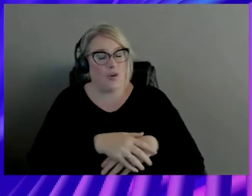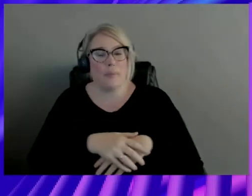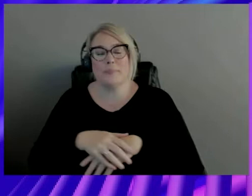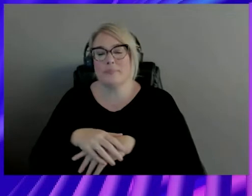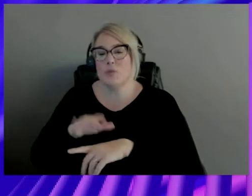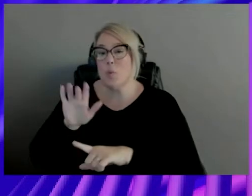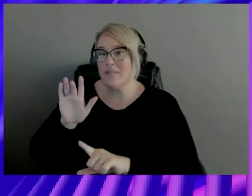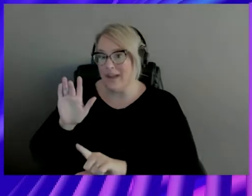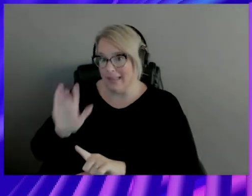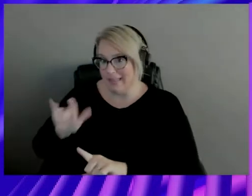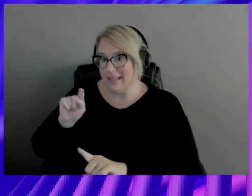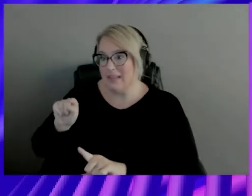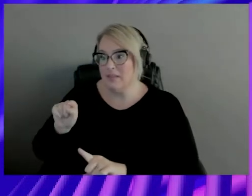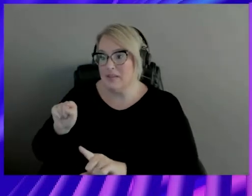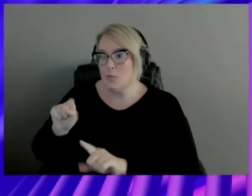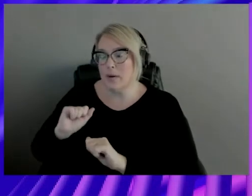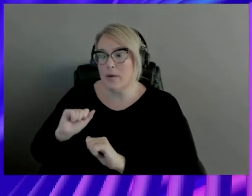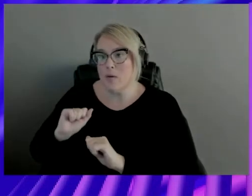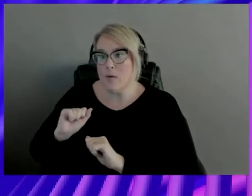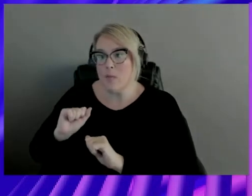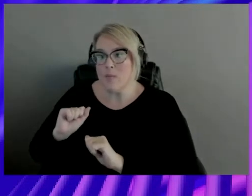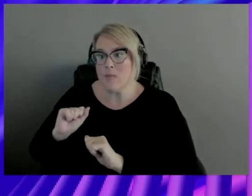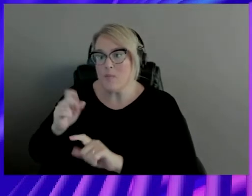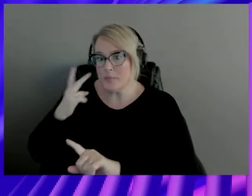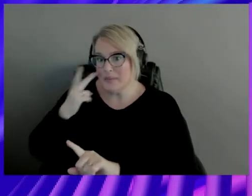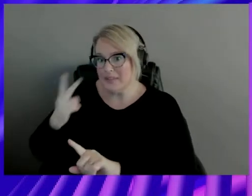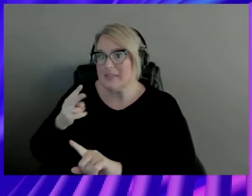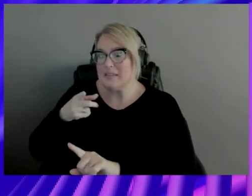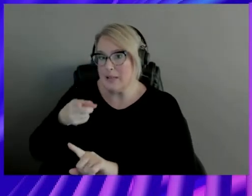one, you can see this is actually,